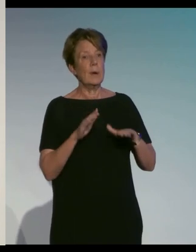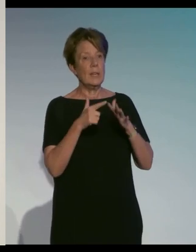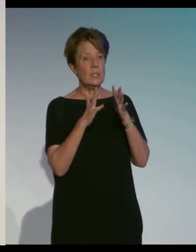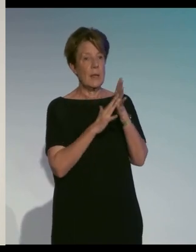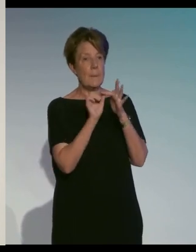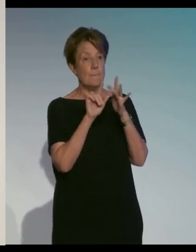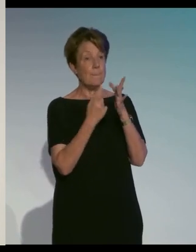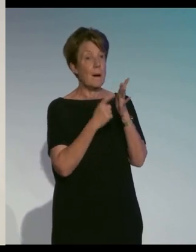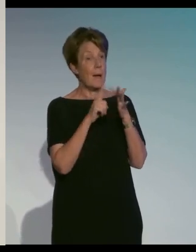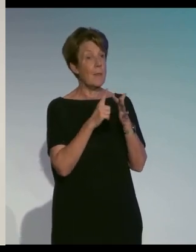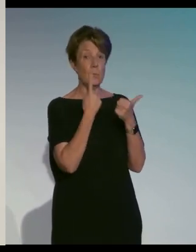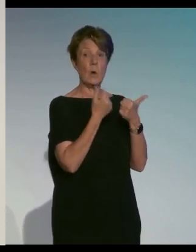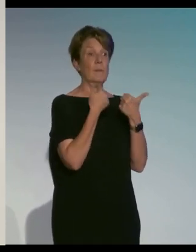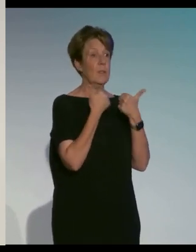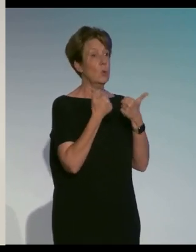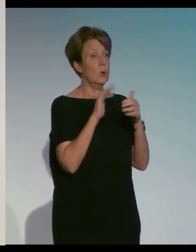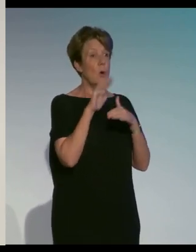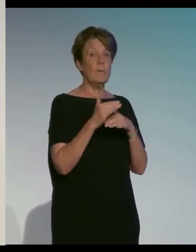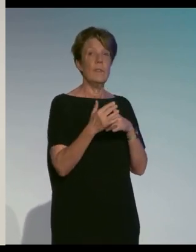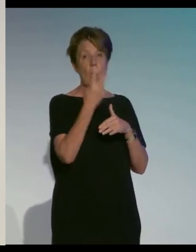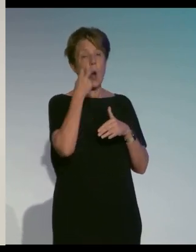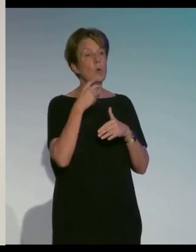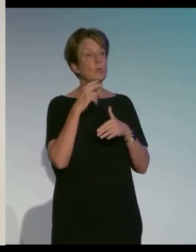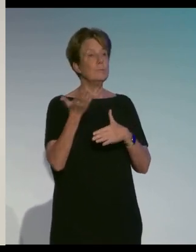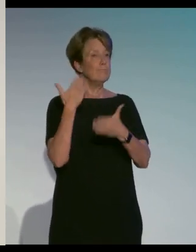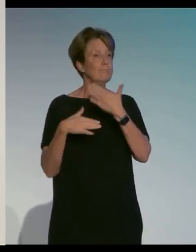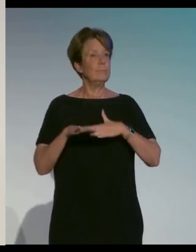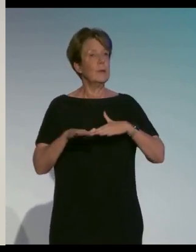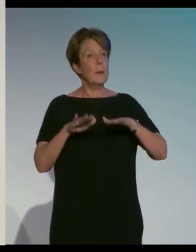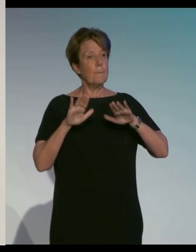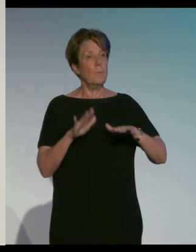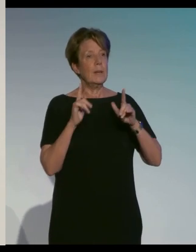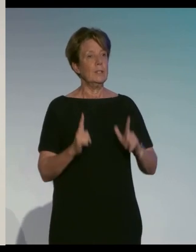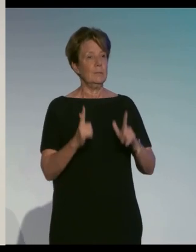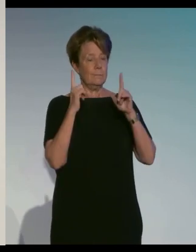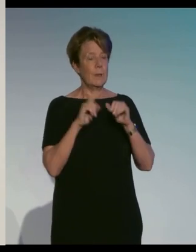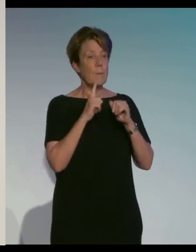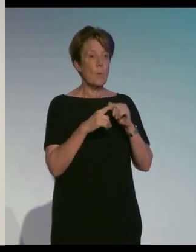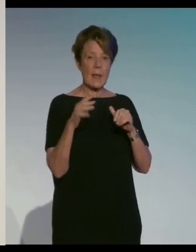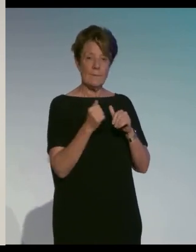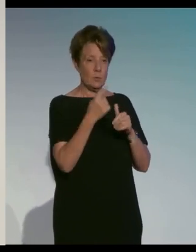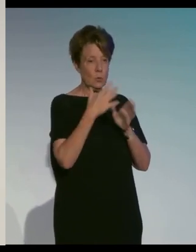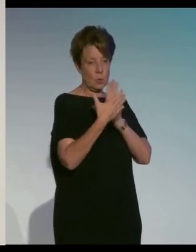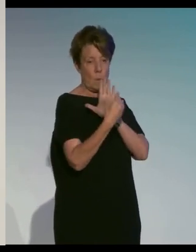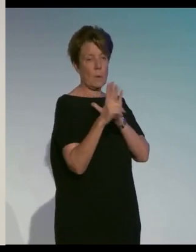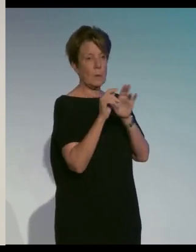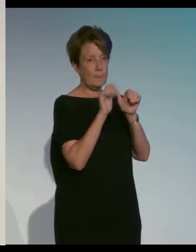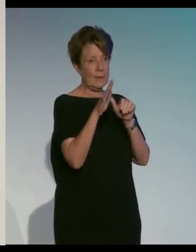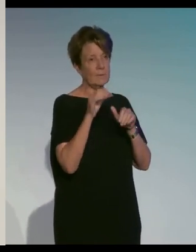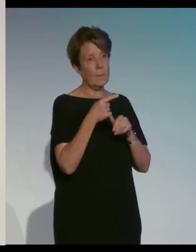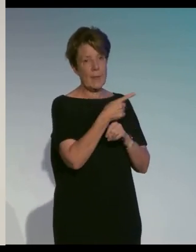the British rule, and we've got to make the best of it in Australian common law and the common law of every other common law